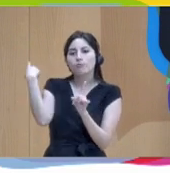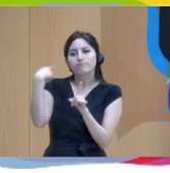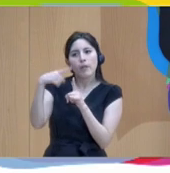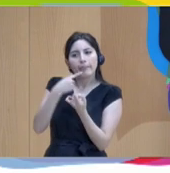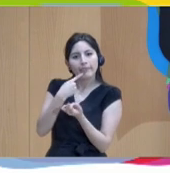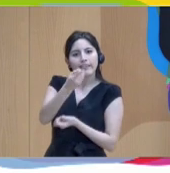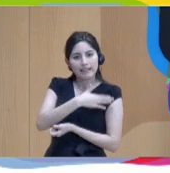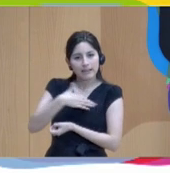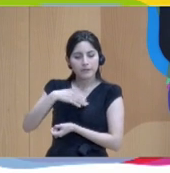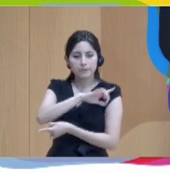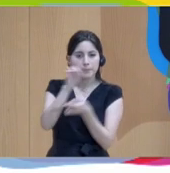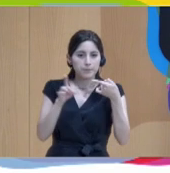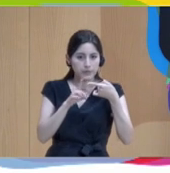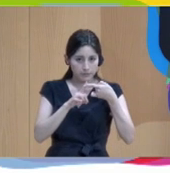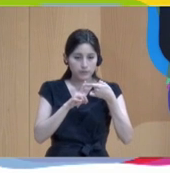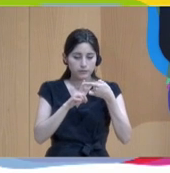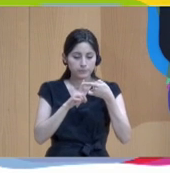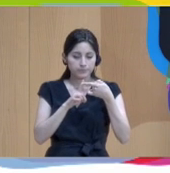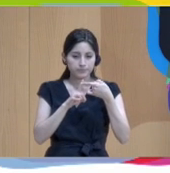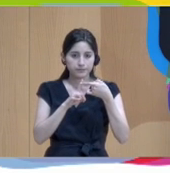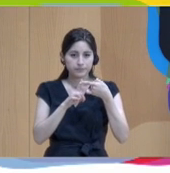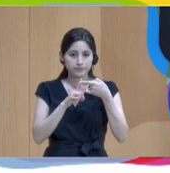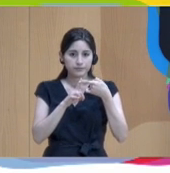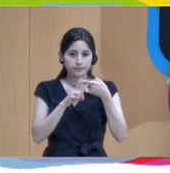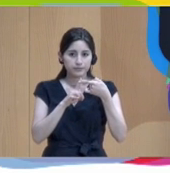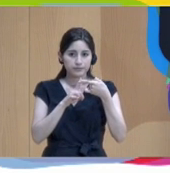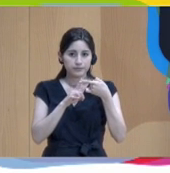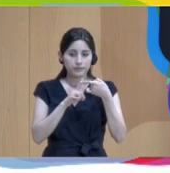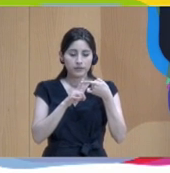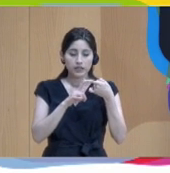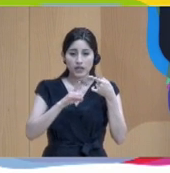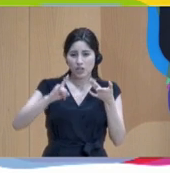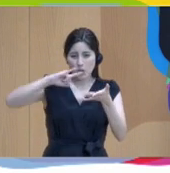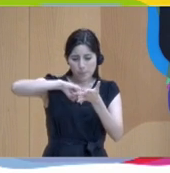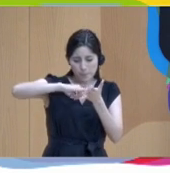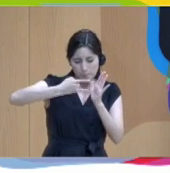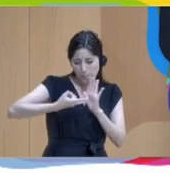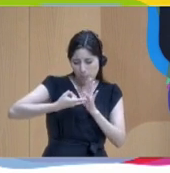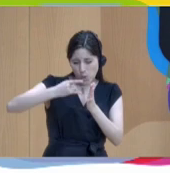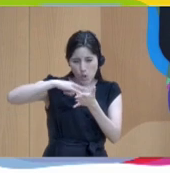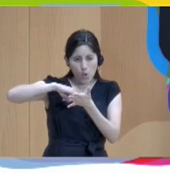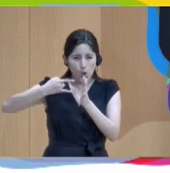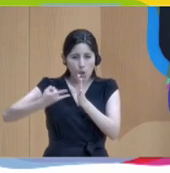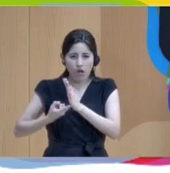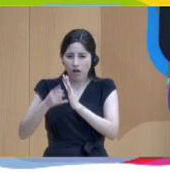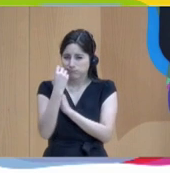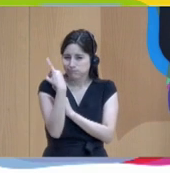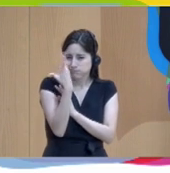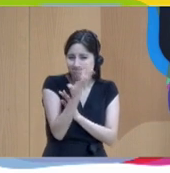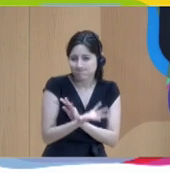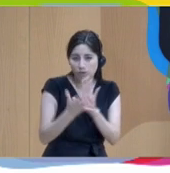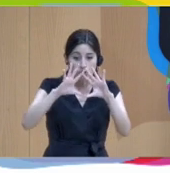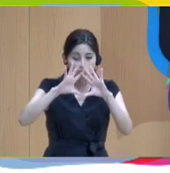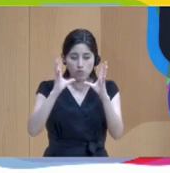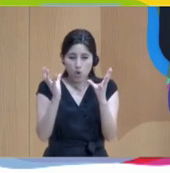First of all, I've seen a number of projects around the world. I think that this... I have been